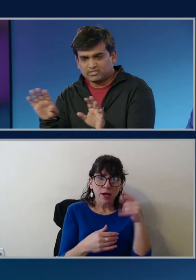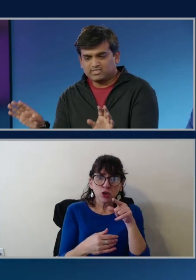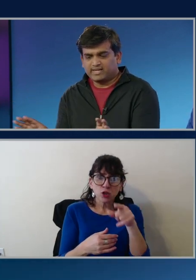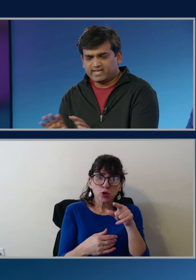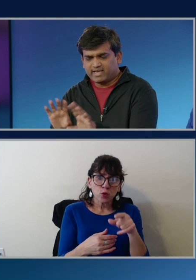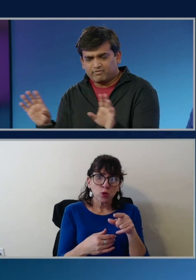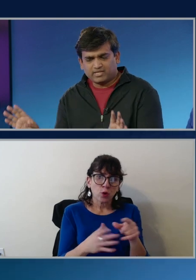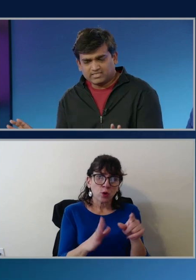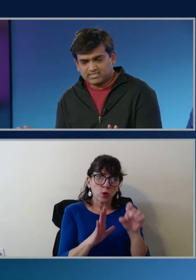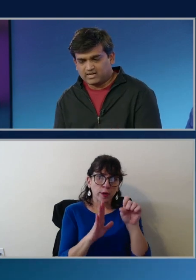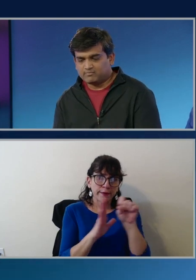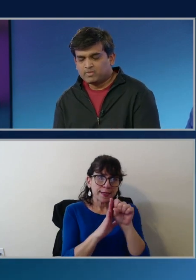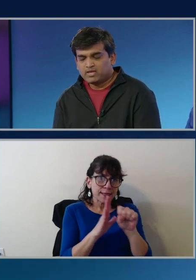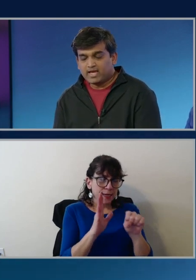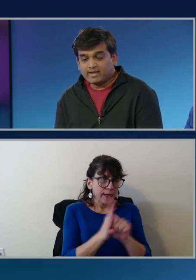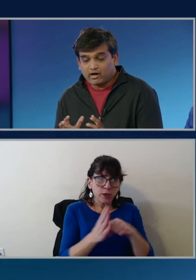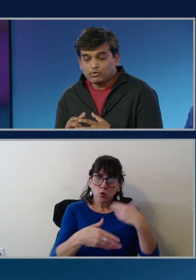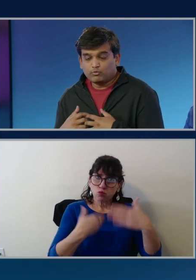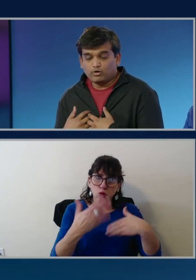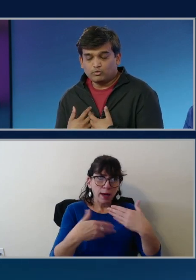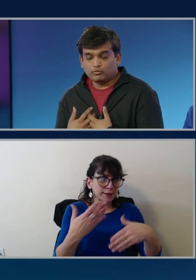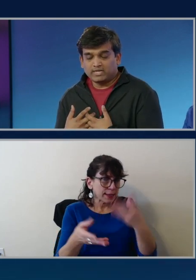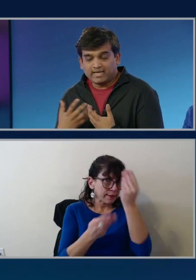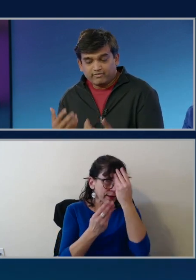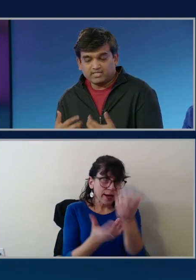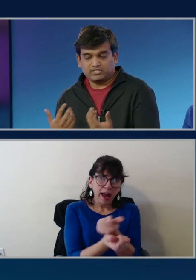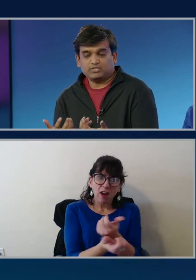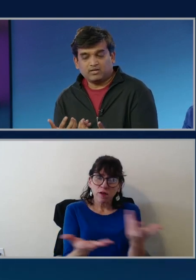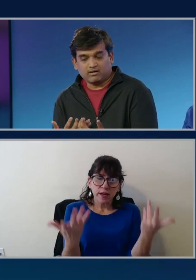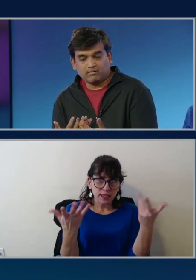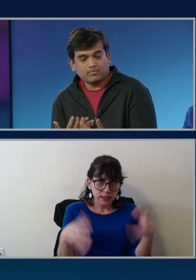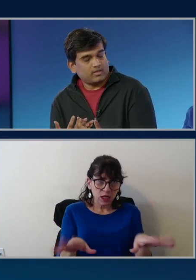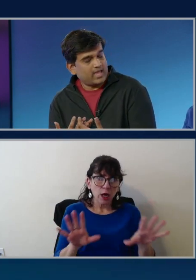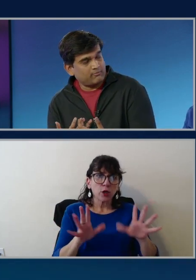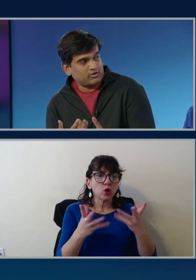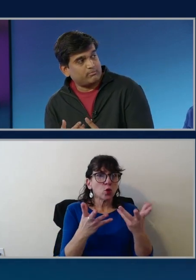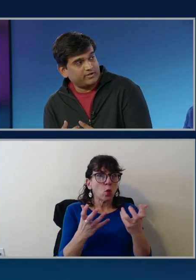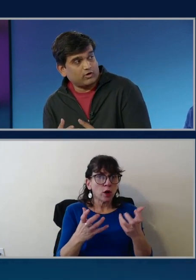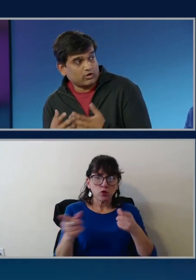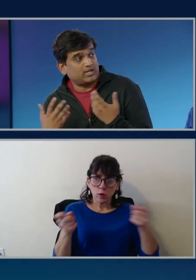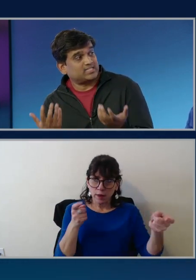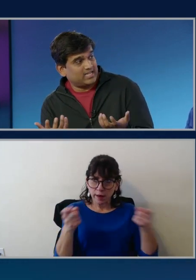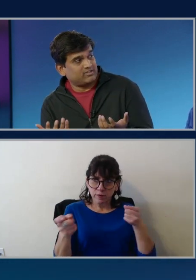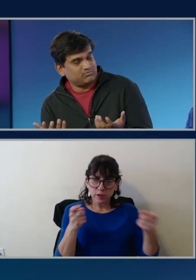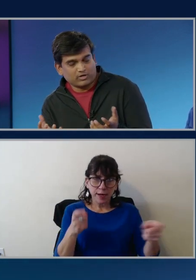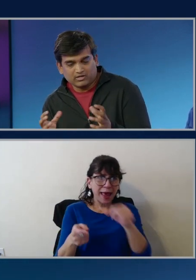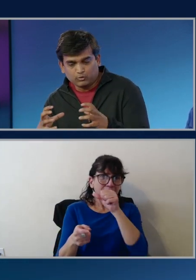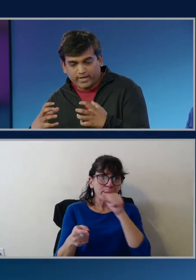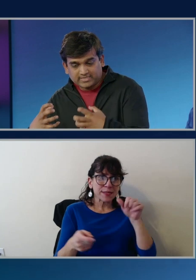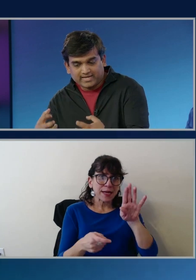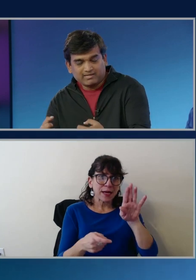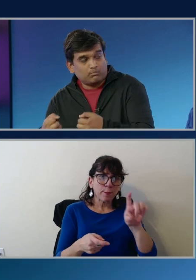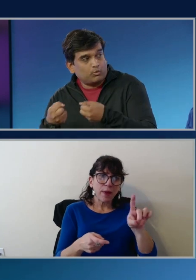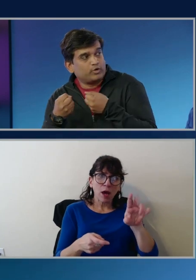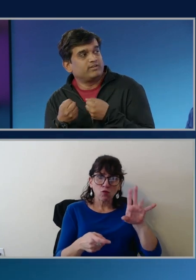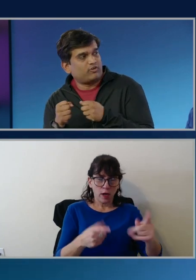have processed the data, everything is done, and now you want to leverage Amazon Bedrock or large language model to extract more information